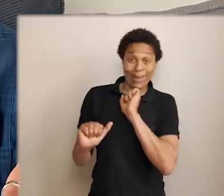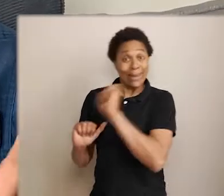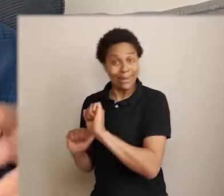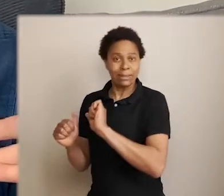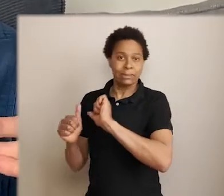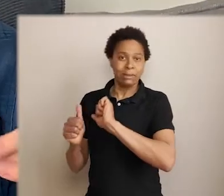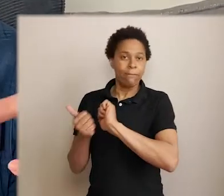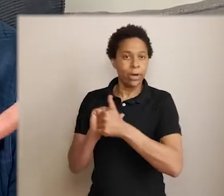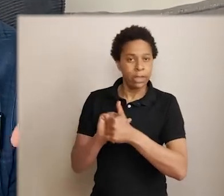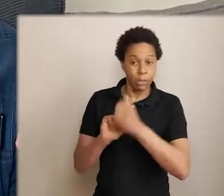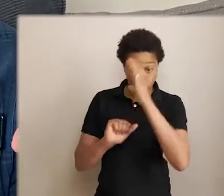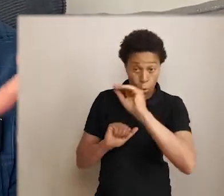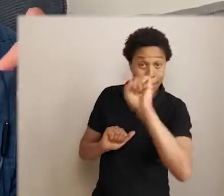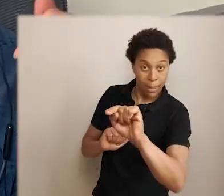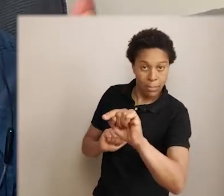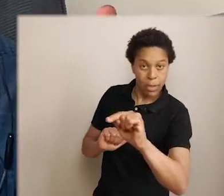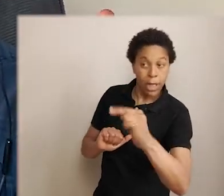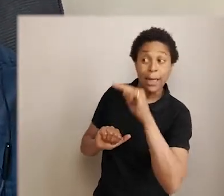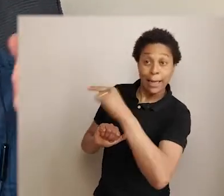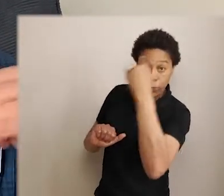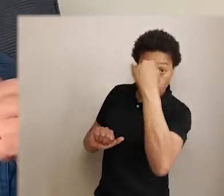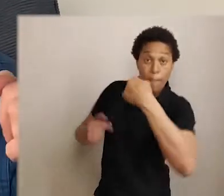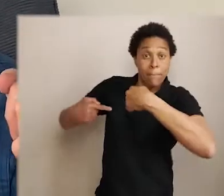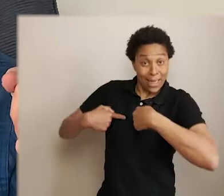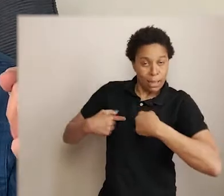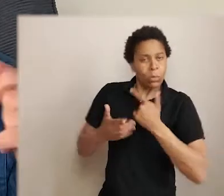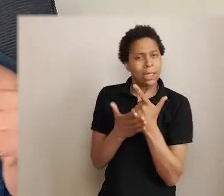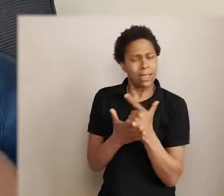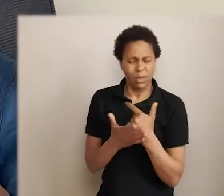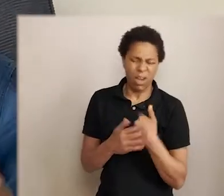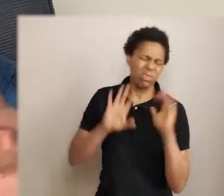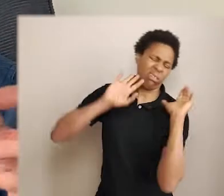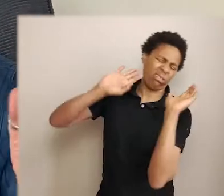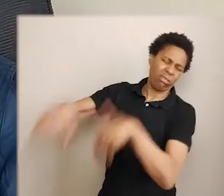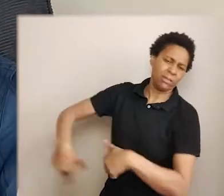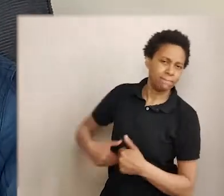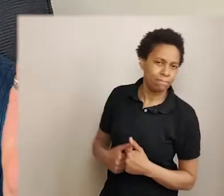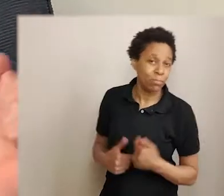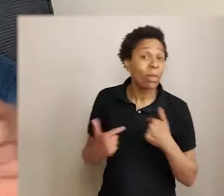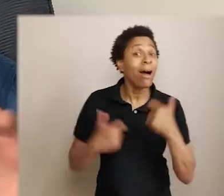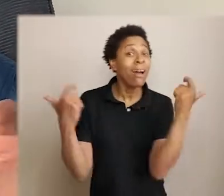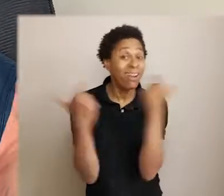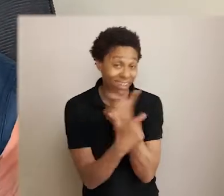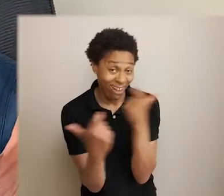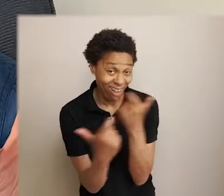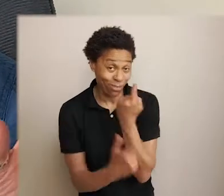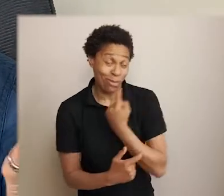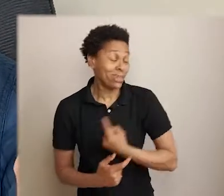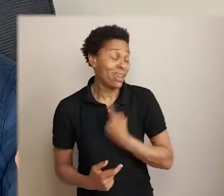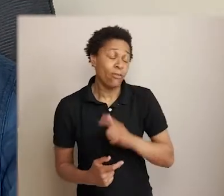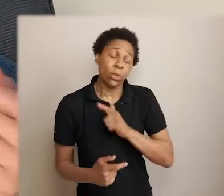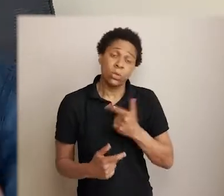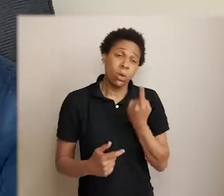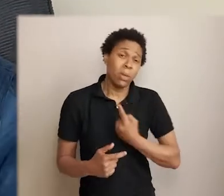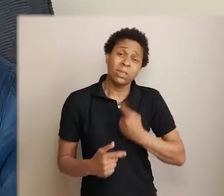rubbish, and I thought he was just resentful because I wasn't sleeping with him. I remember nothing of this as I repressed my true self so